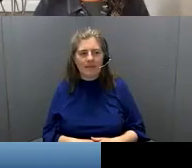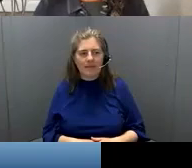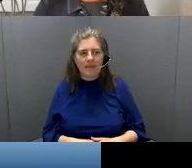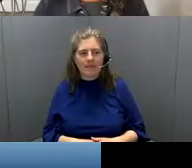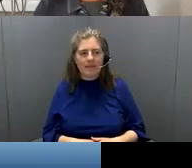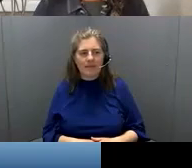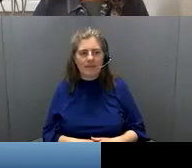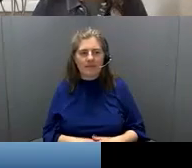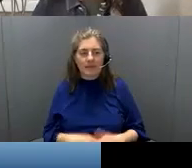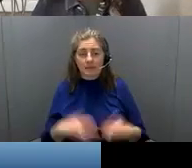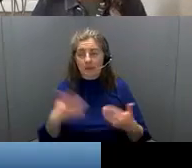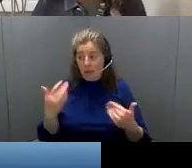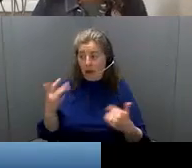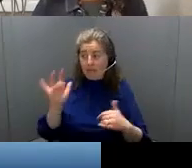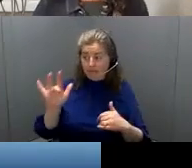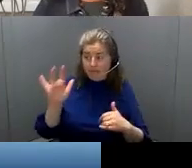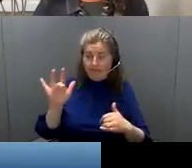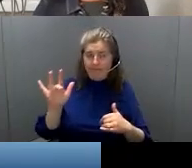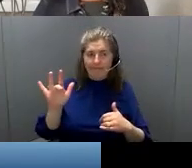Hello.